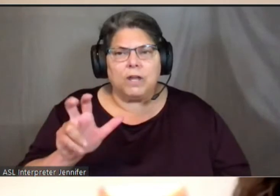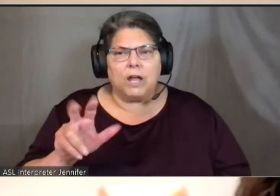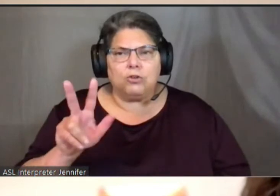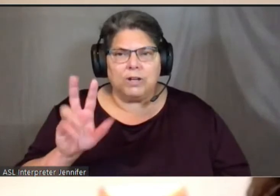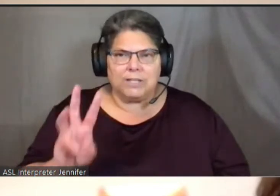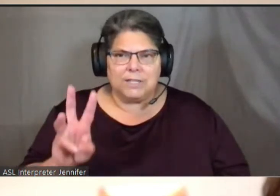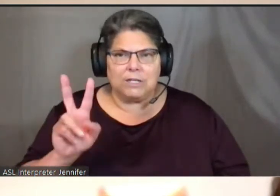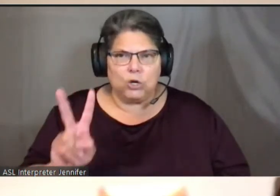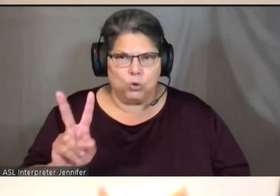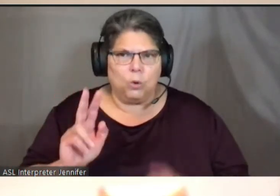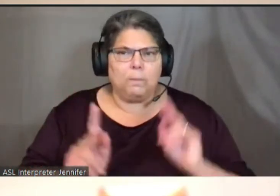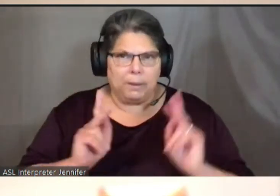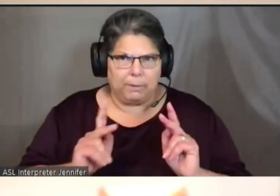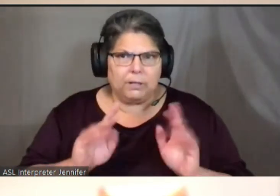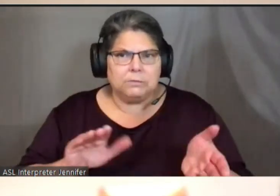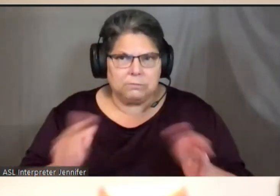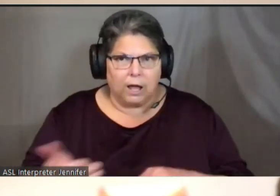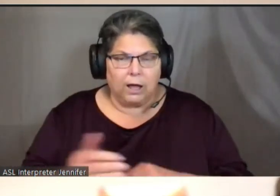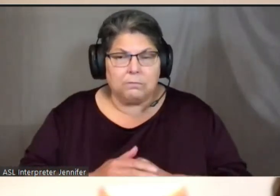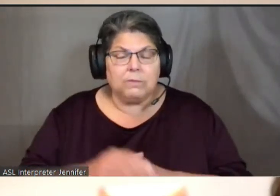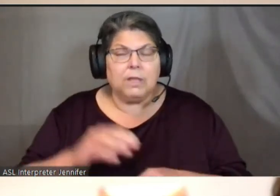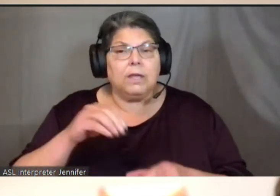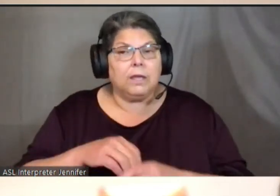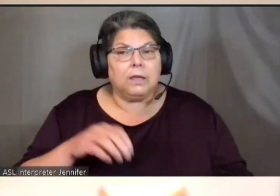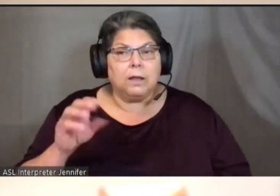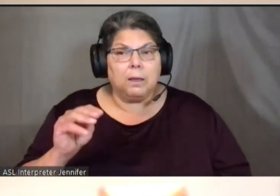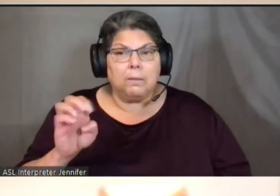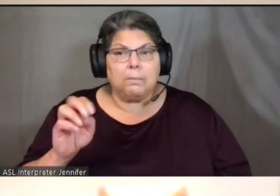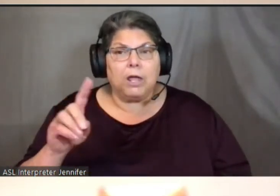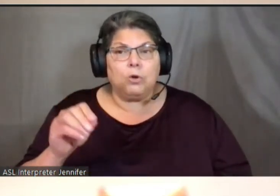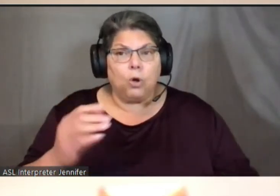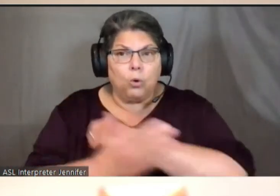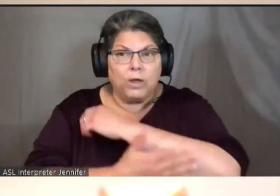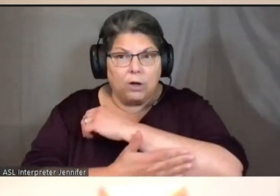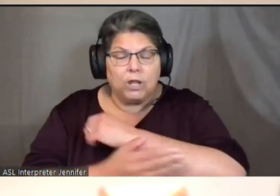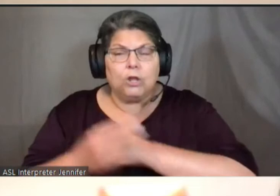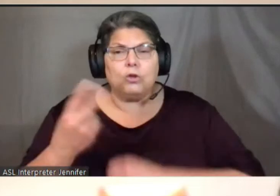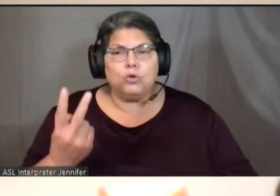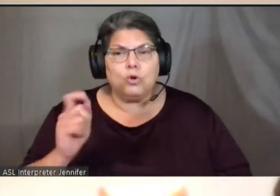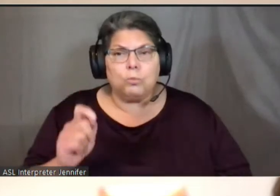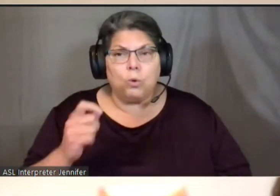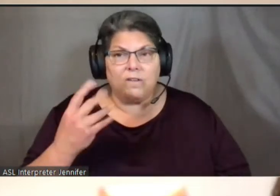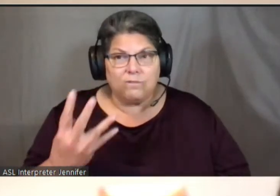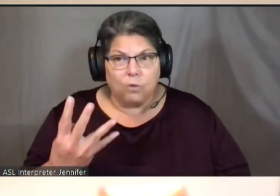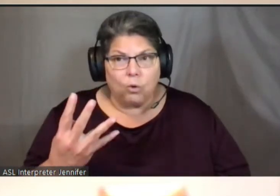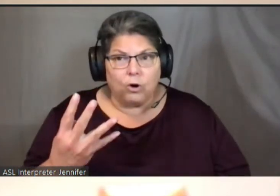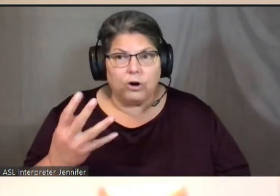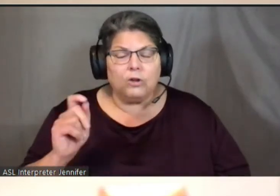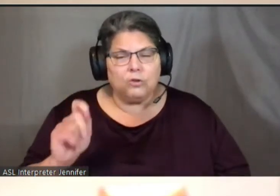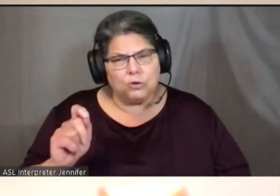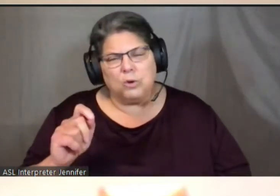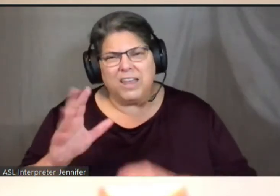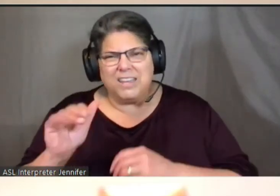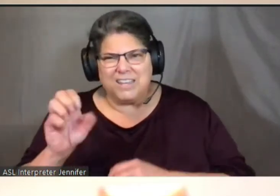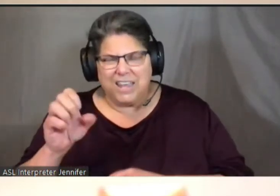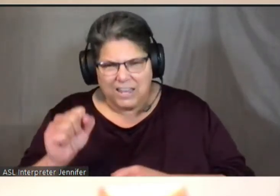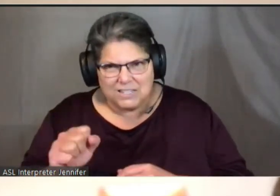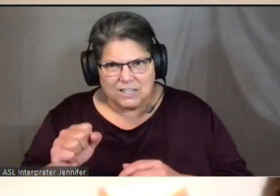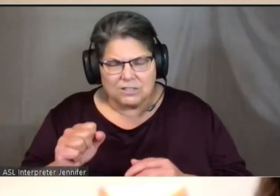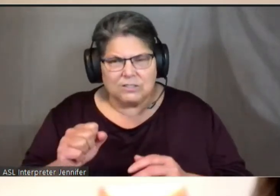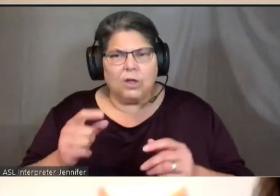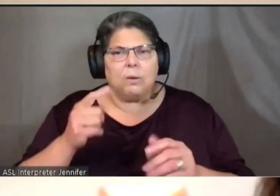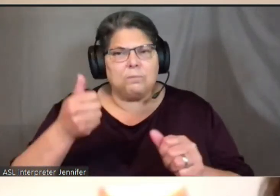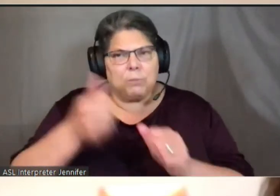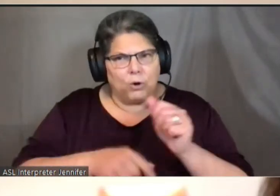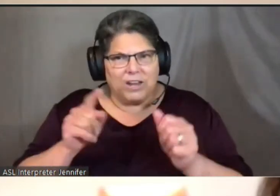60,362. In Mendocino County, we have 2.42 cases per 100,000 per day,